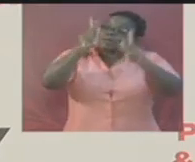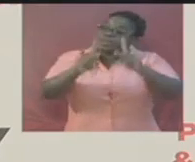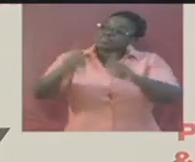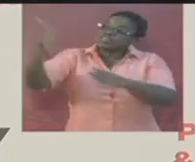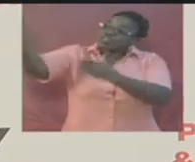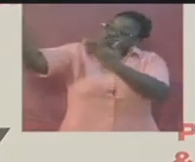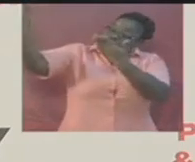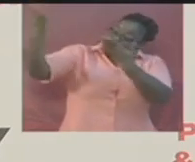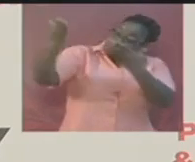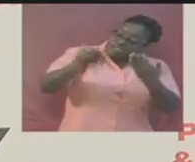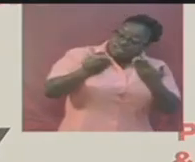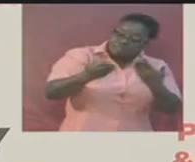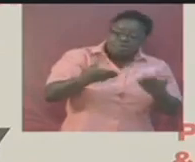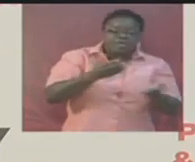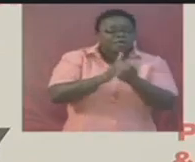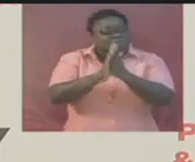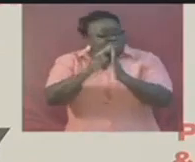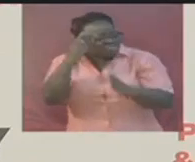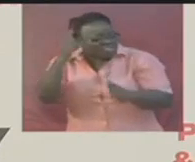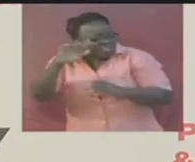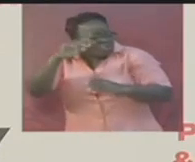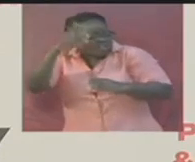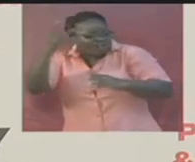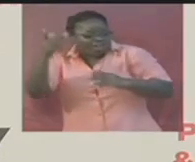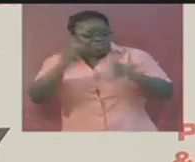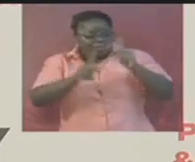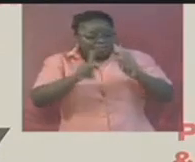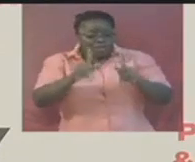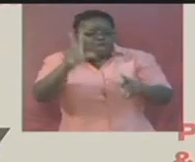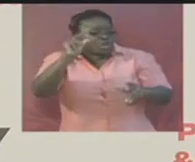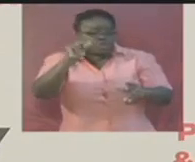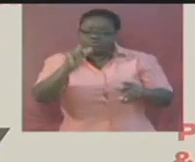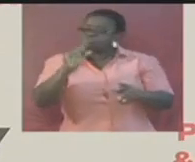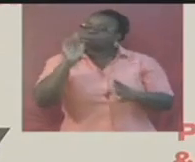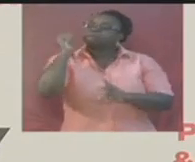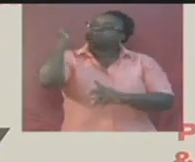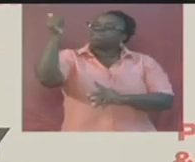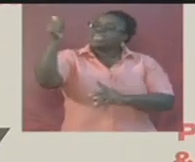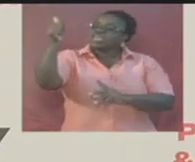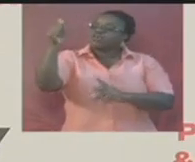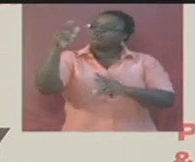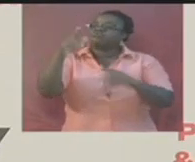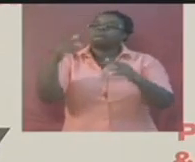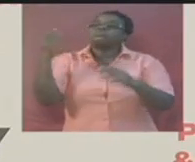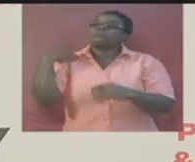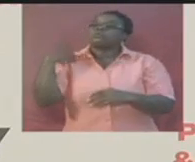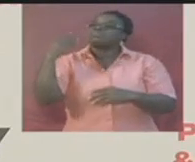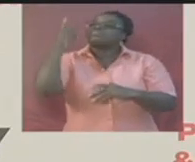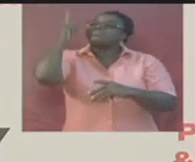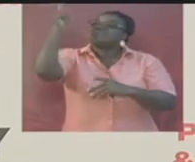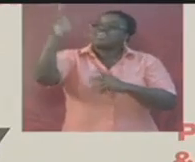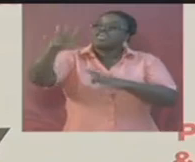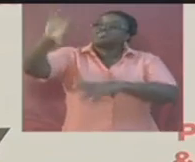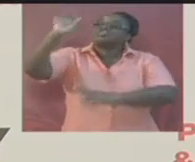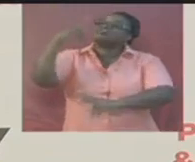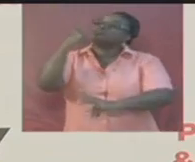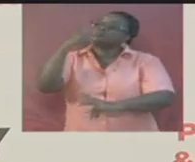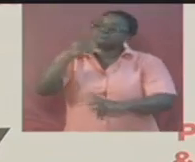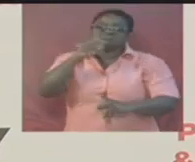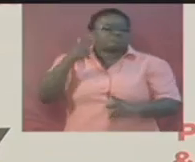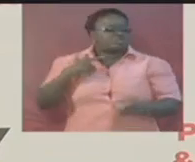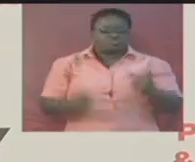they will be considering other couriers. I think they will be sticking to their normal couriers to bring the vaccine into the country. We have worked out the process